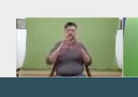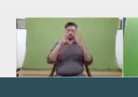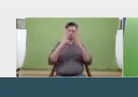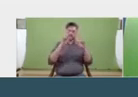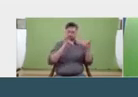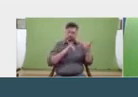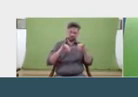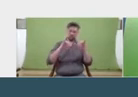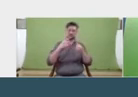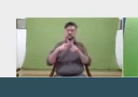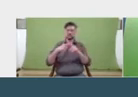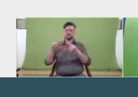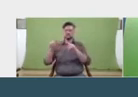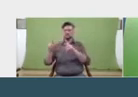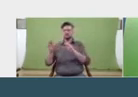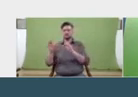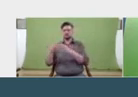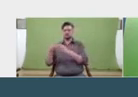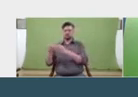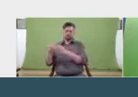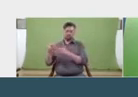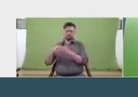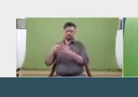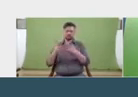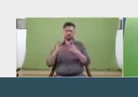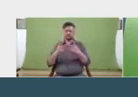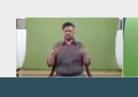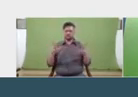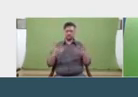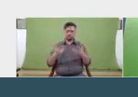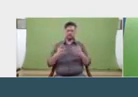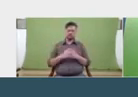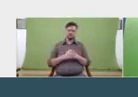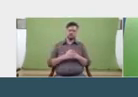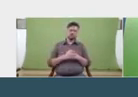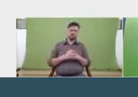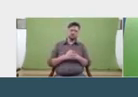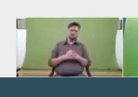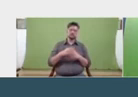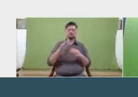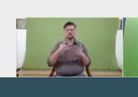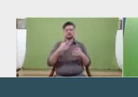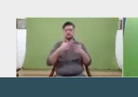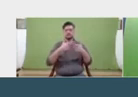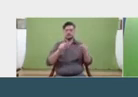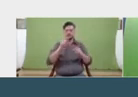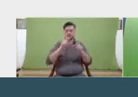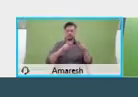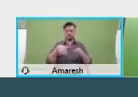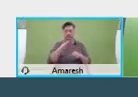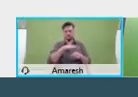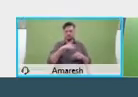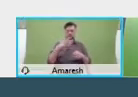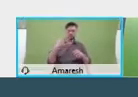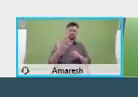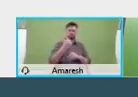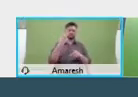important part is interfaces so what the linguists have discovered which i think or theorized uh the neuro linguist